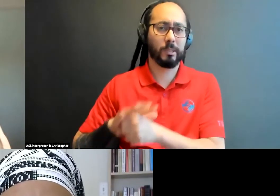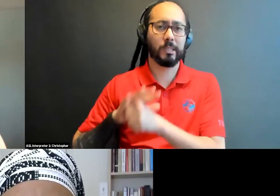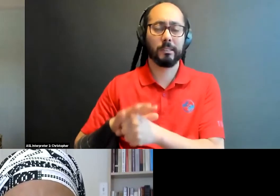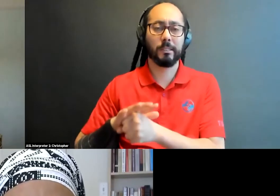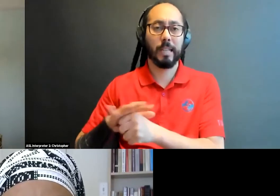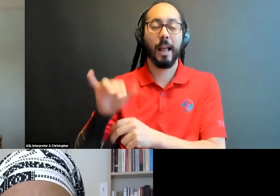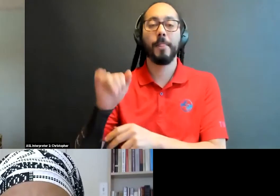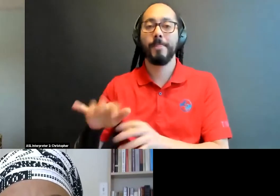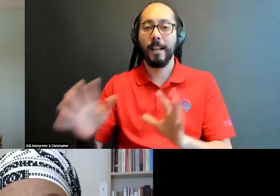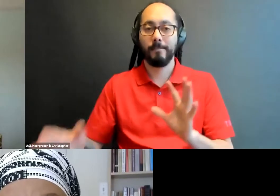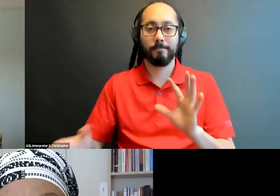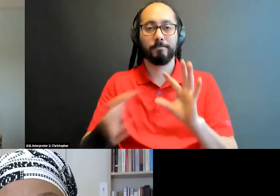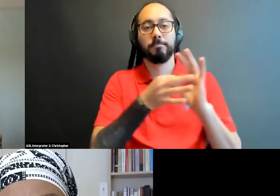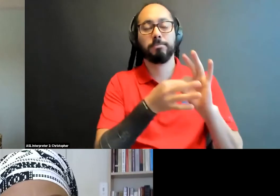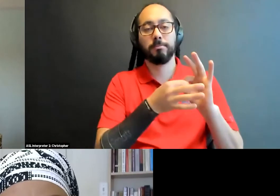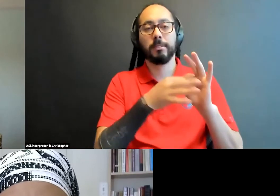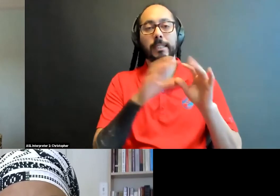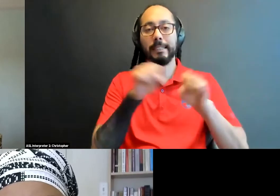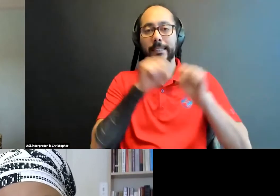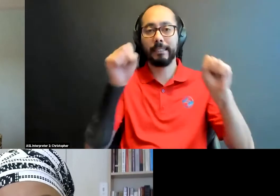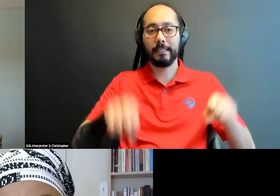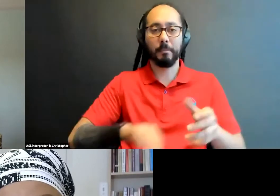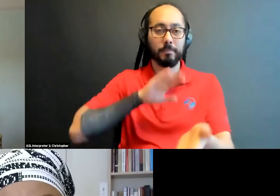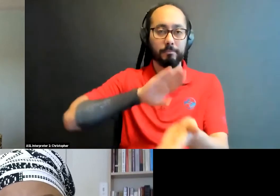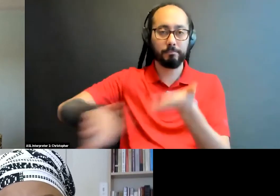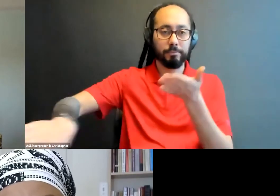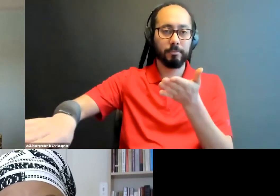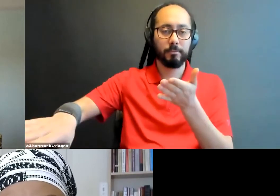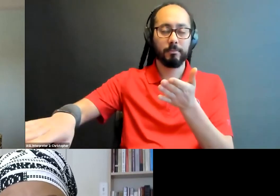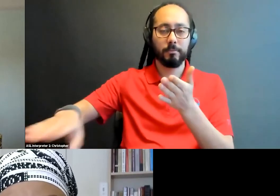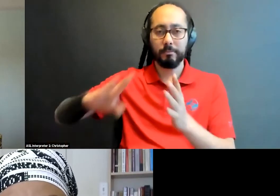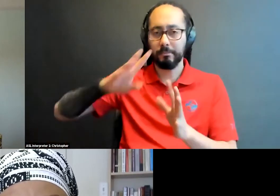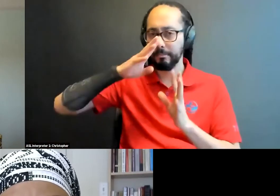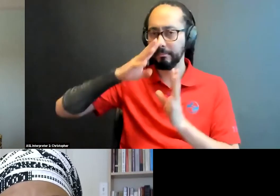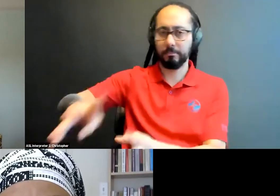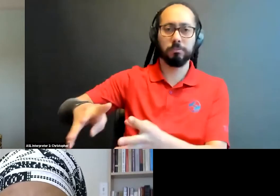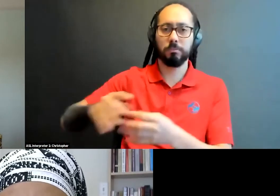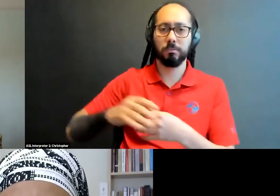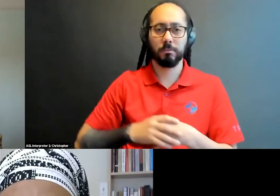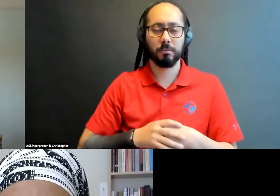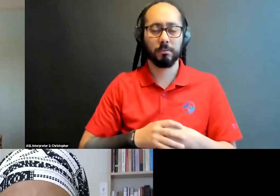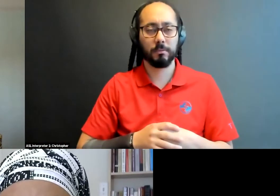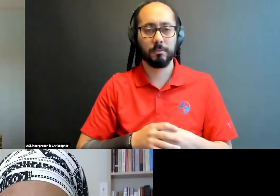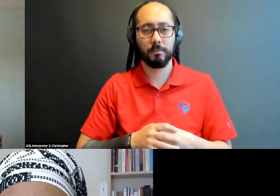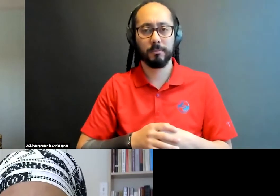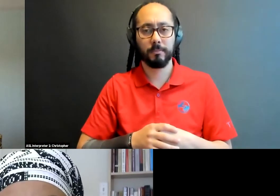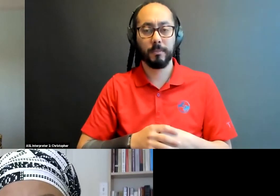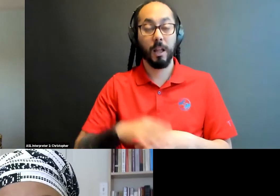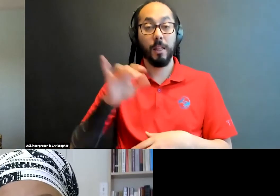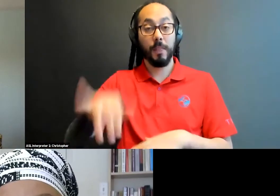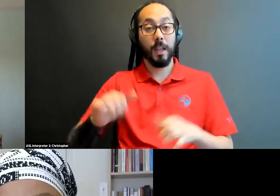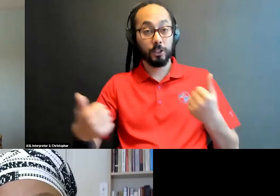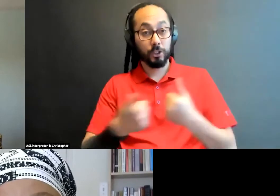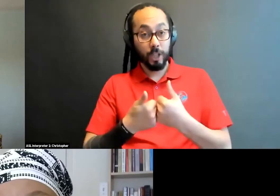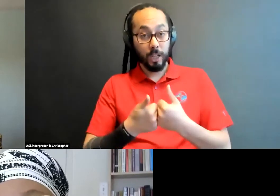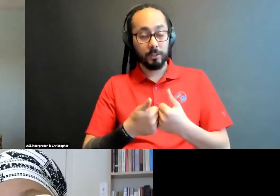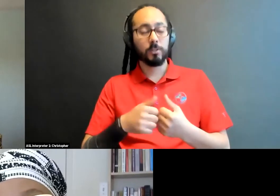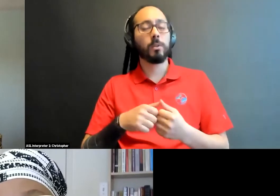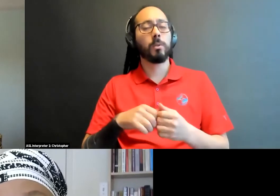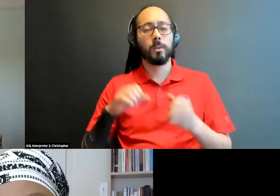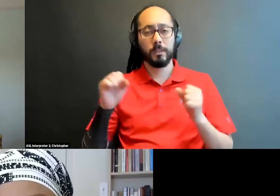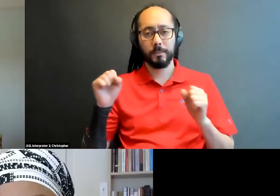to systemic exclusions and prejudices. To those challenges, we can add the